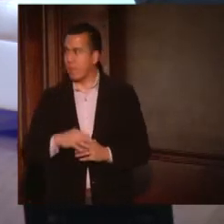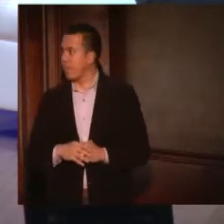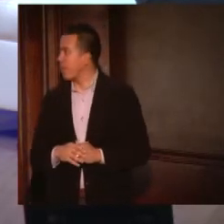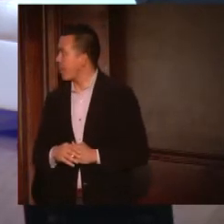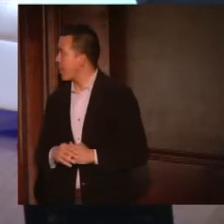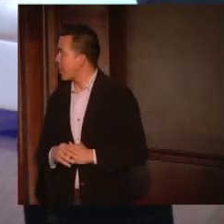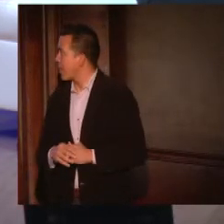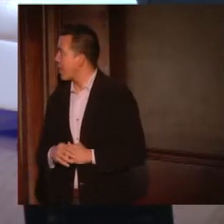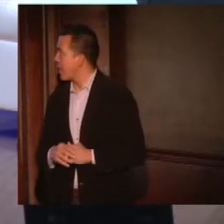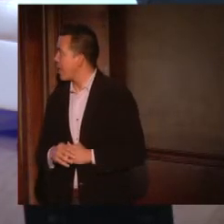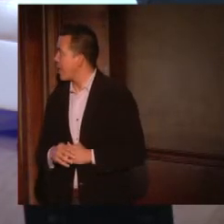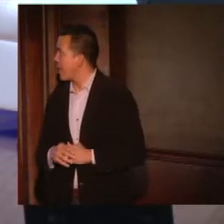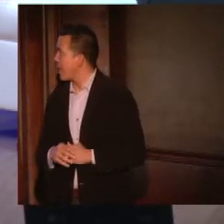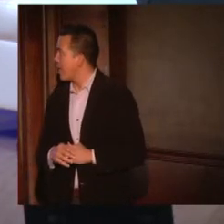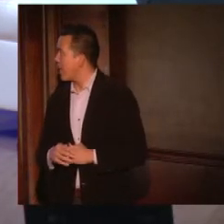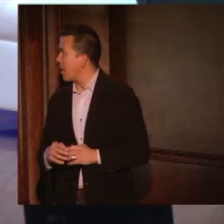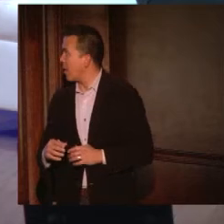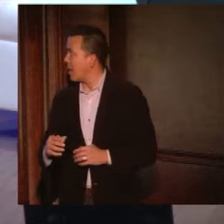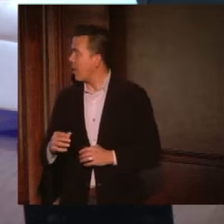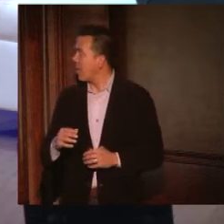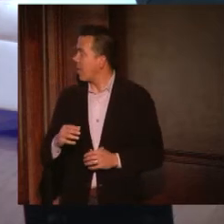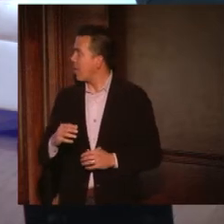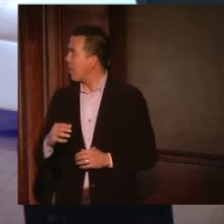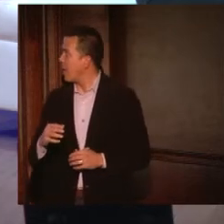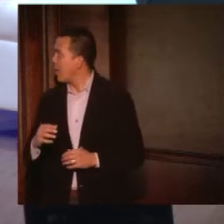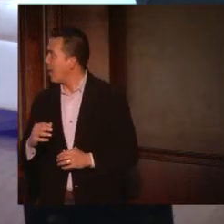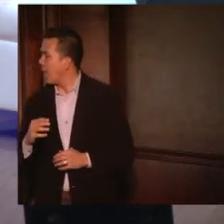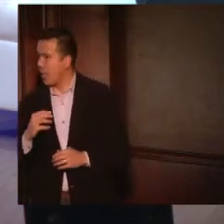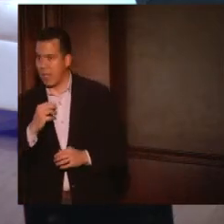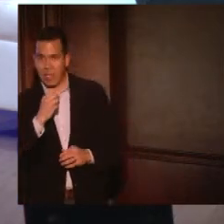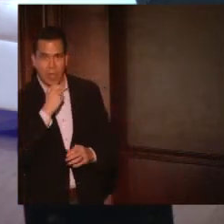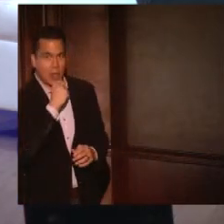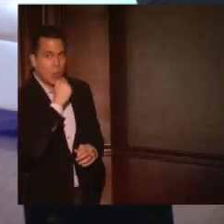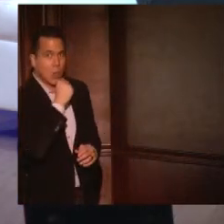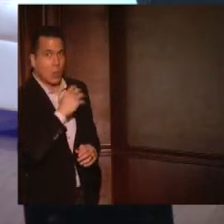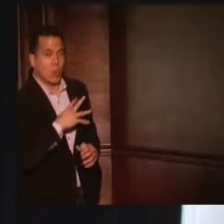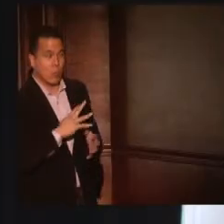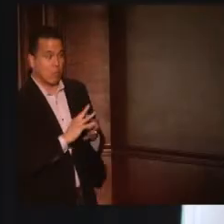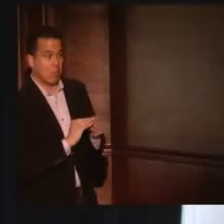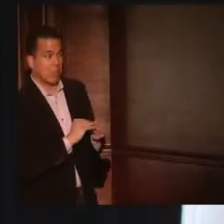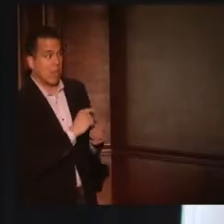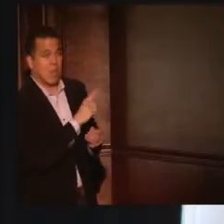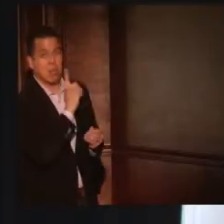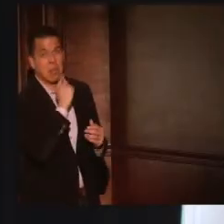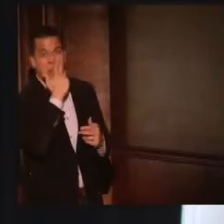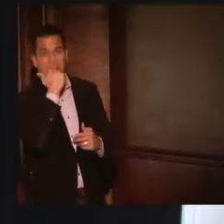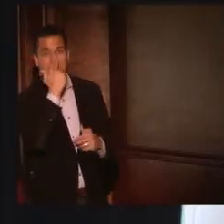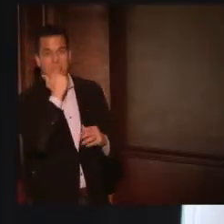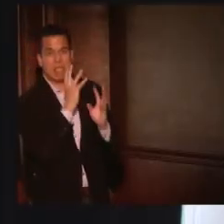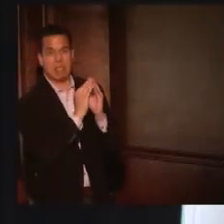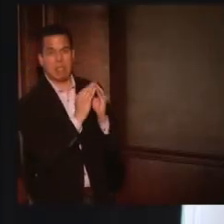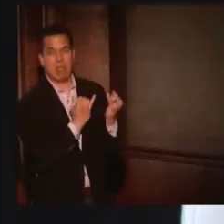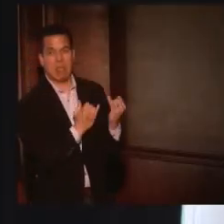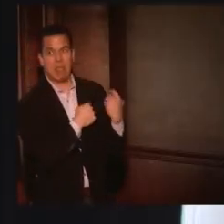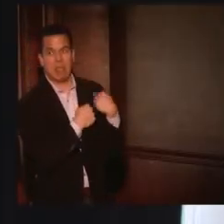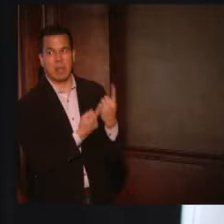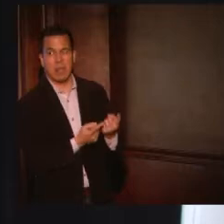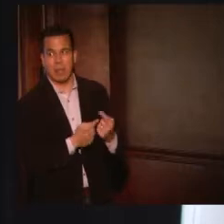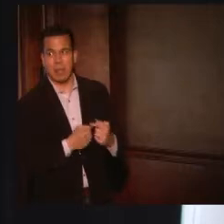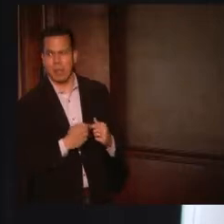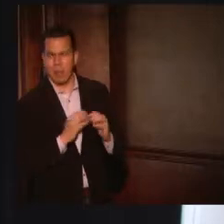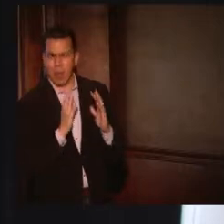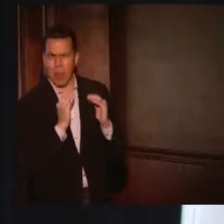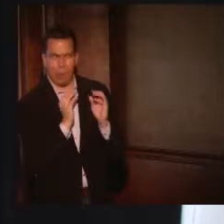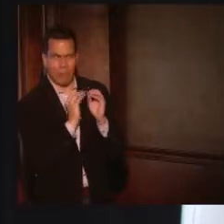Not only this is a very interesting session, it's also extremely hilarious. Definitely the funniest one so far. We planned it well, didn't we?